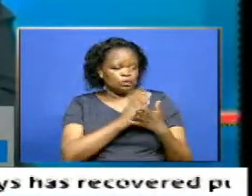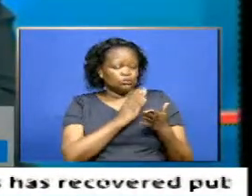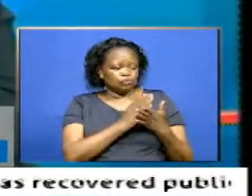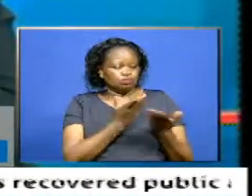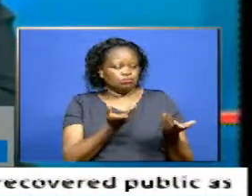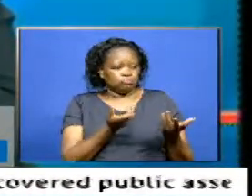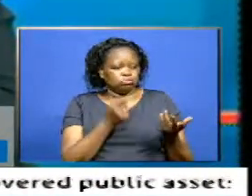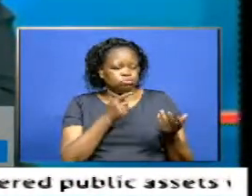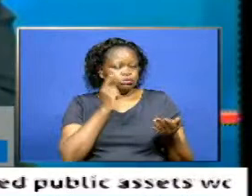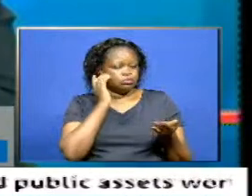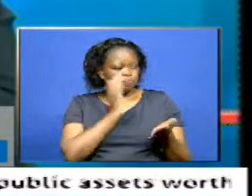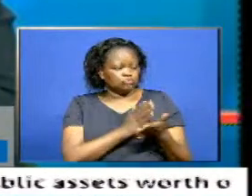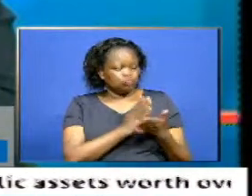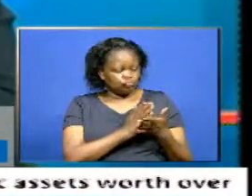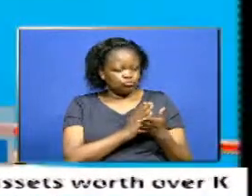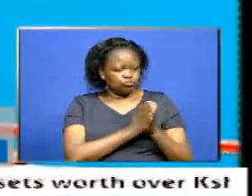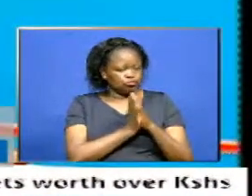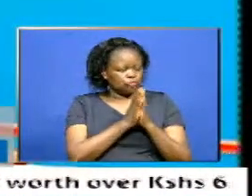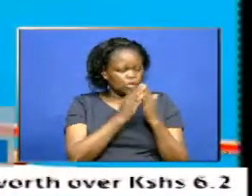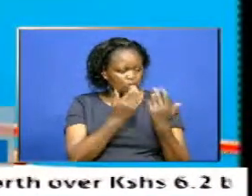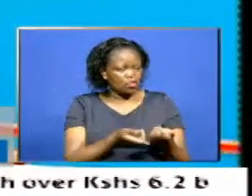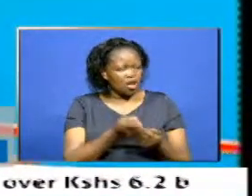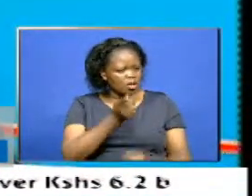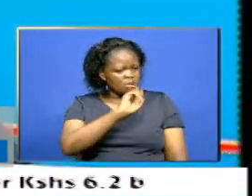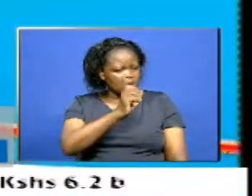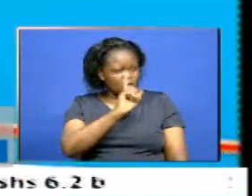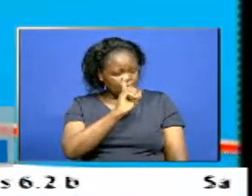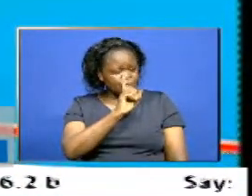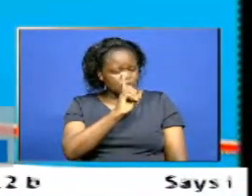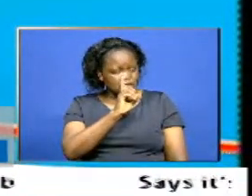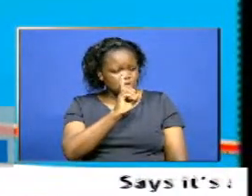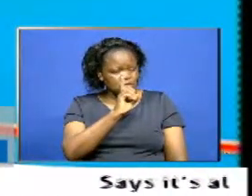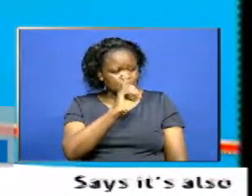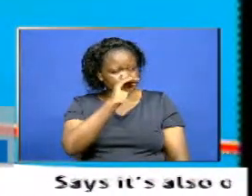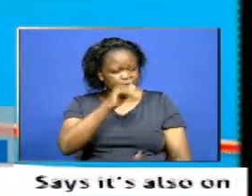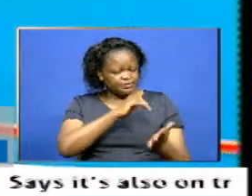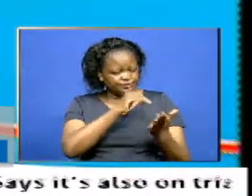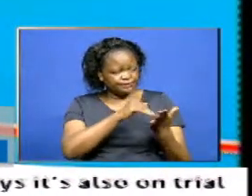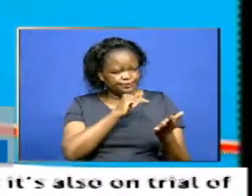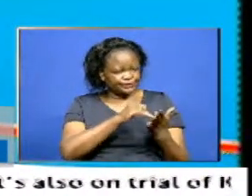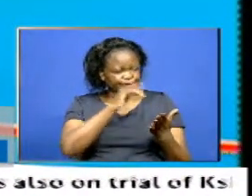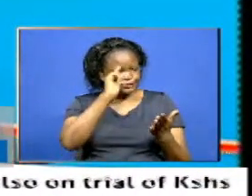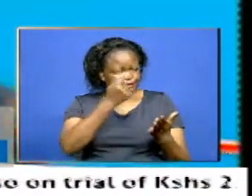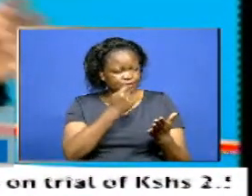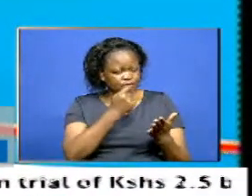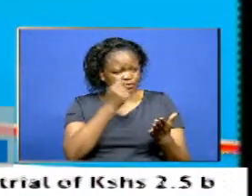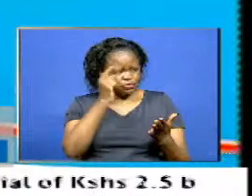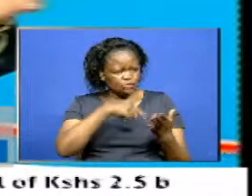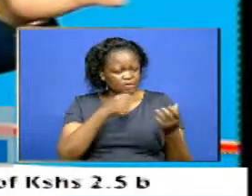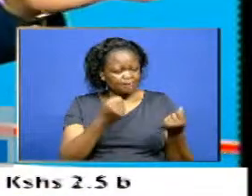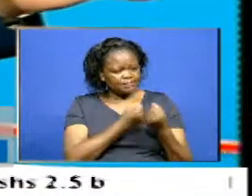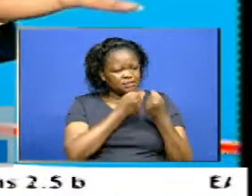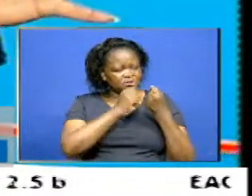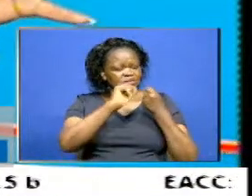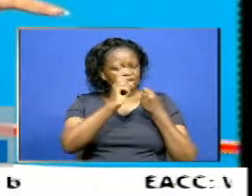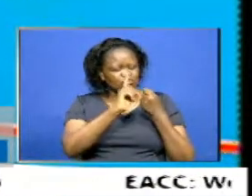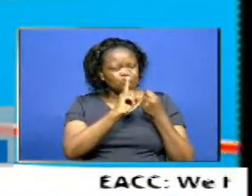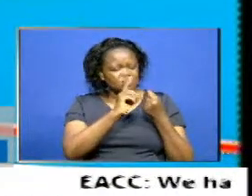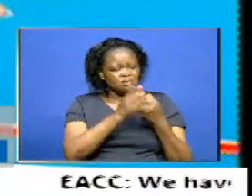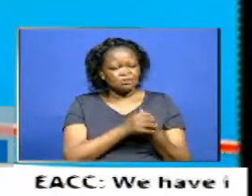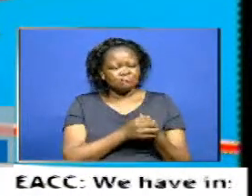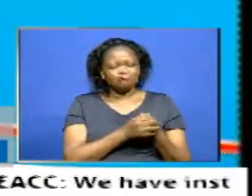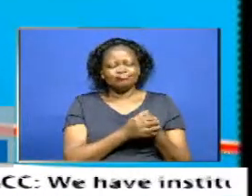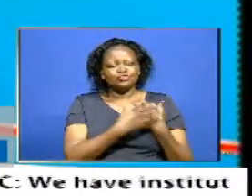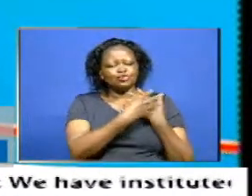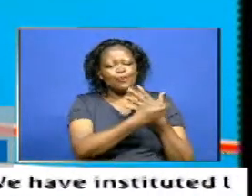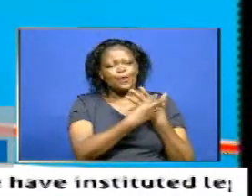absolutely very true, that Nairobi being the heartbeat of the nation, so whatever happens in Nairobi is exemplified, in